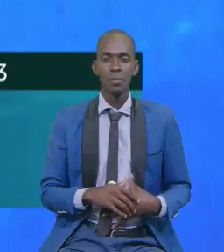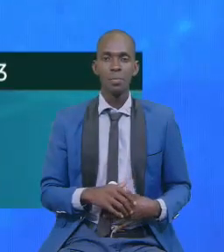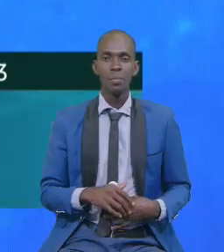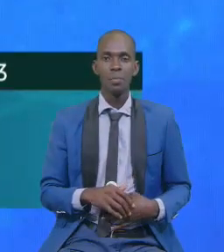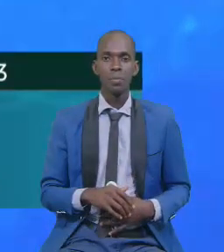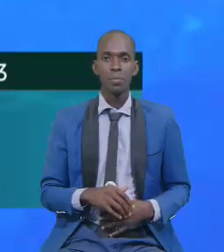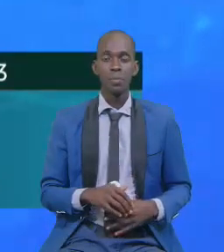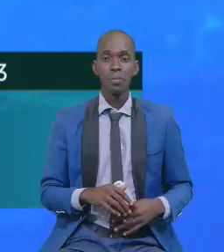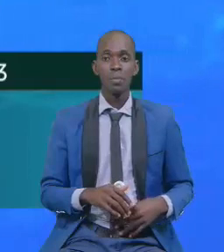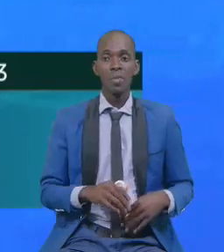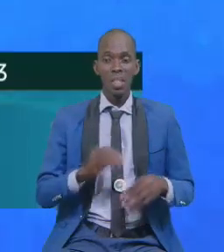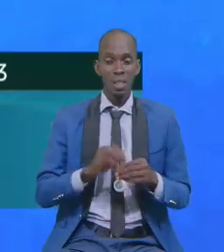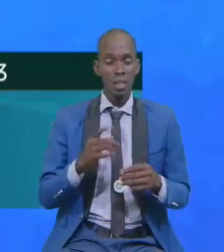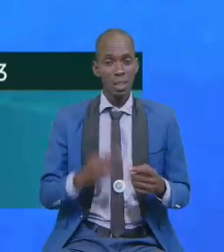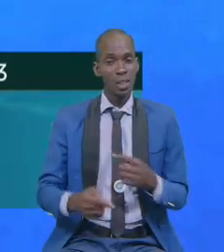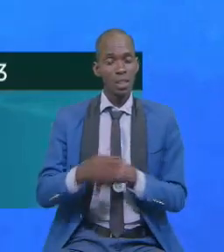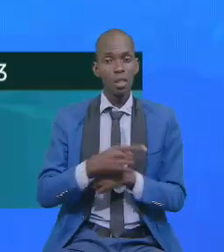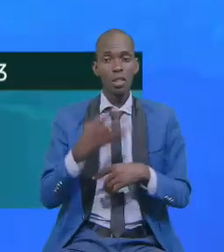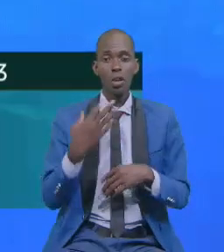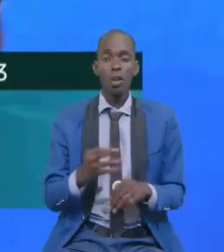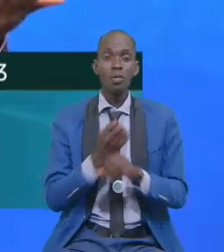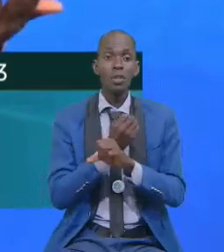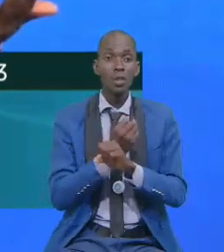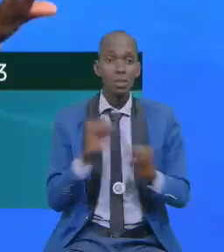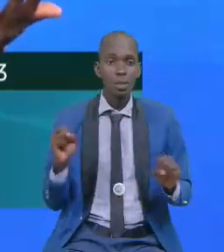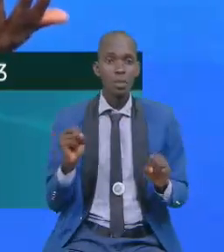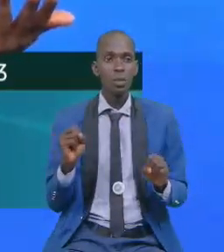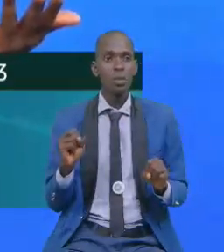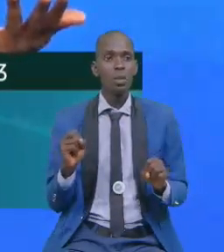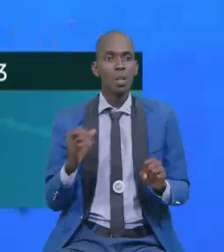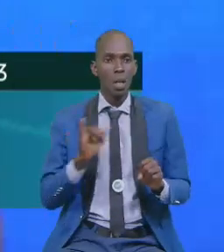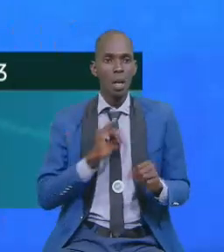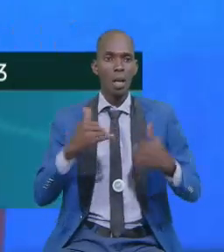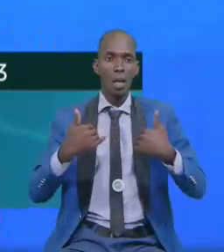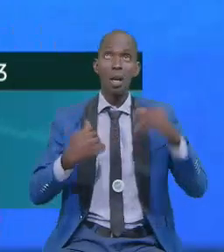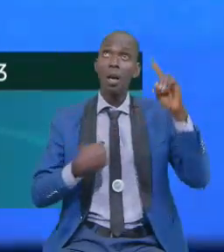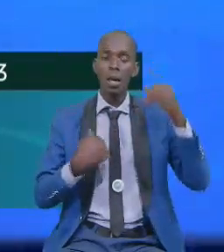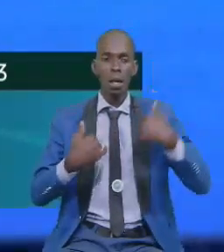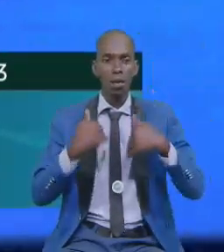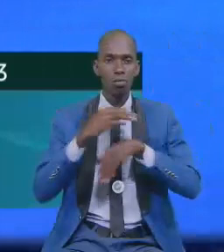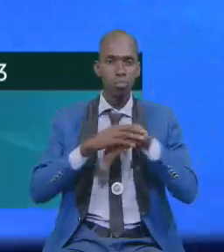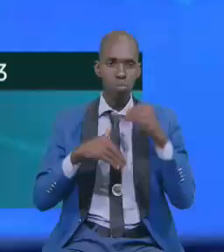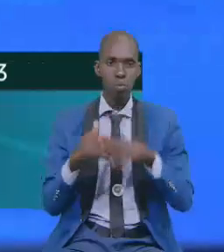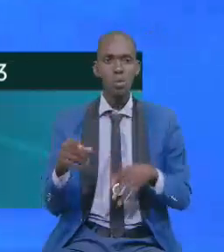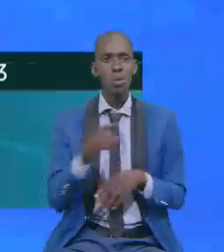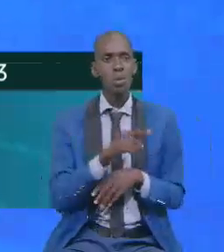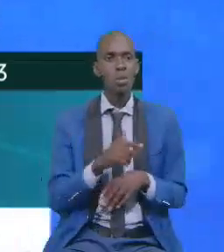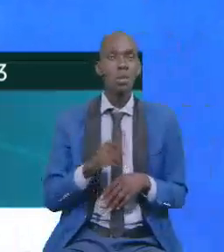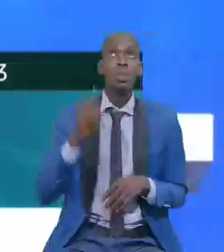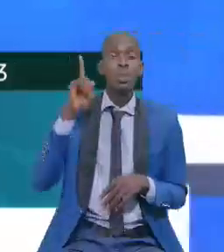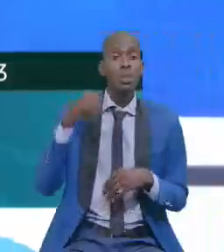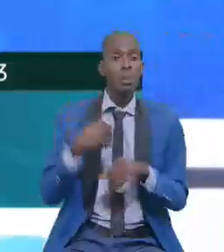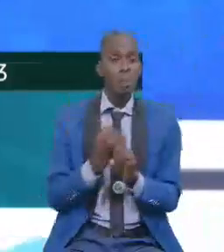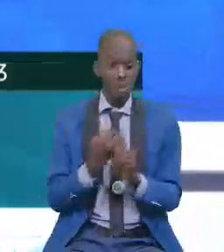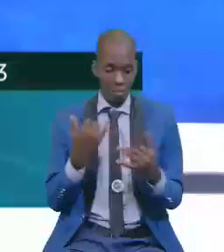In the day of salvation, have I succored thee? He makes this day